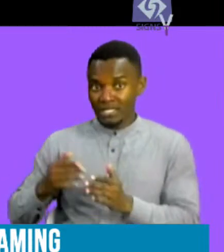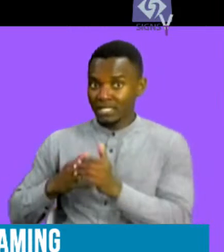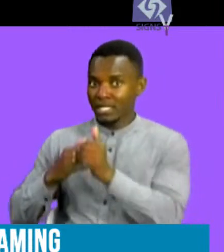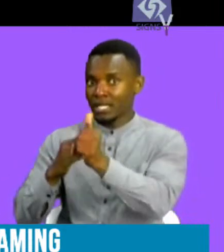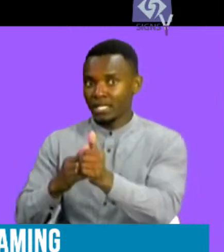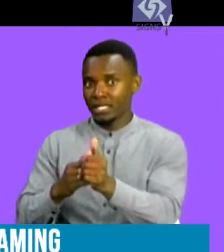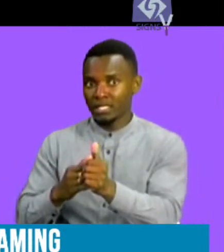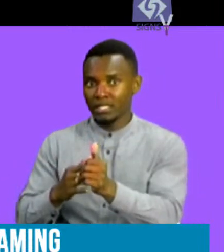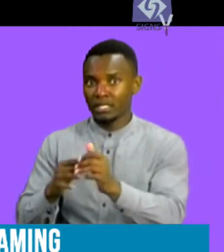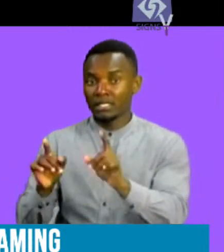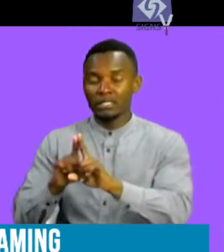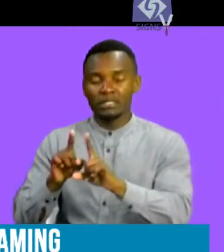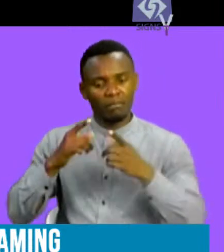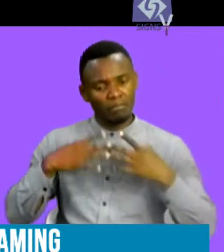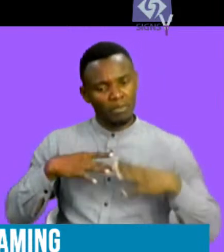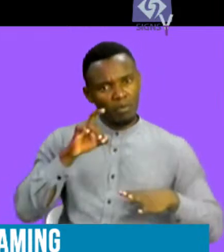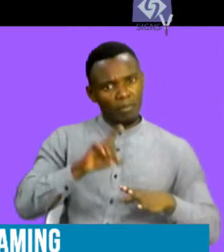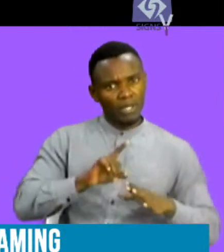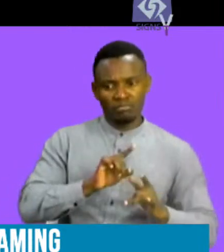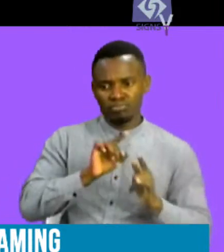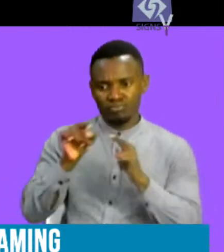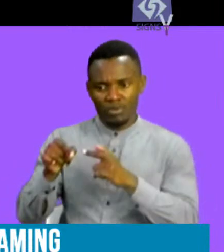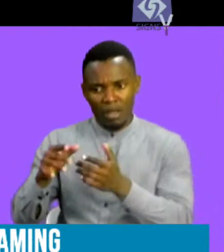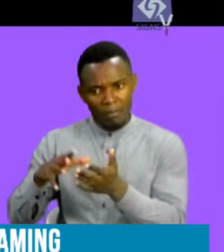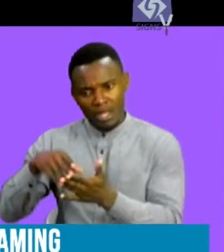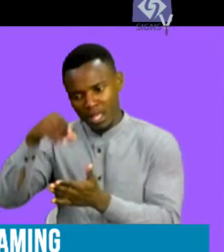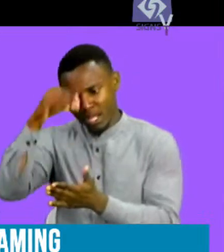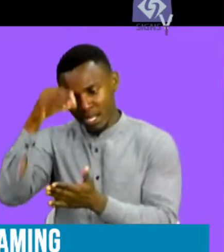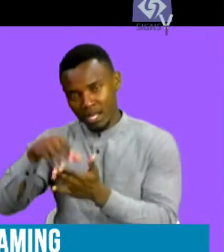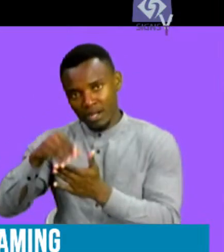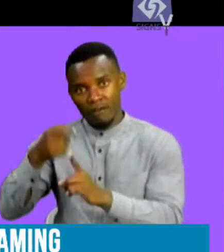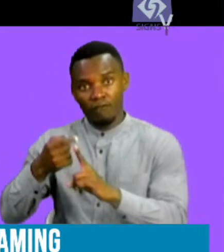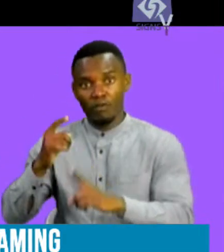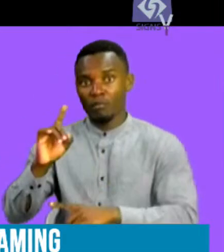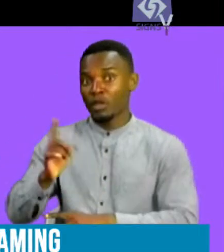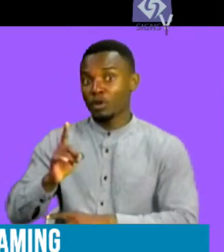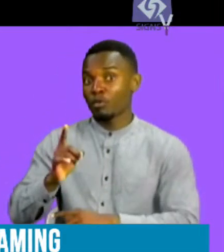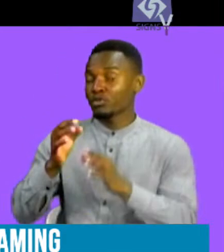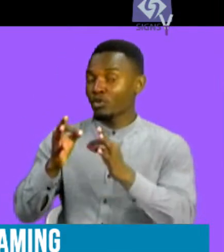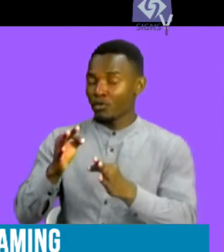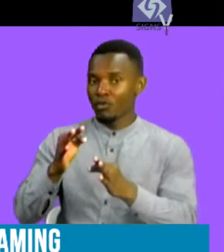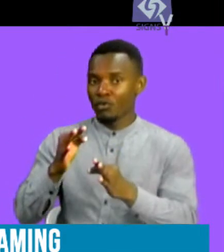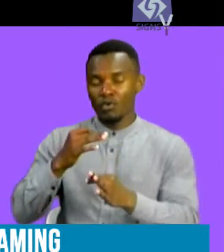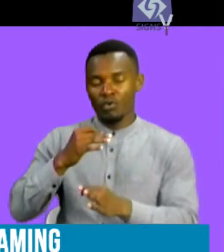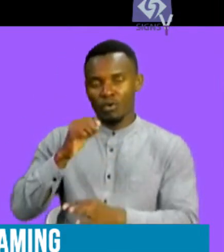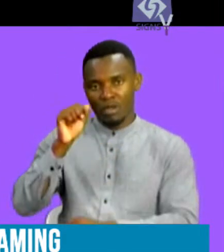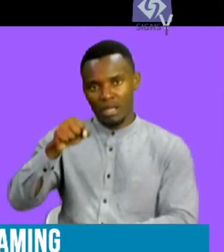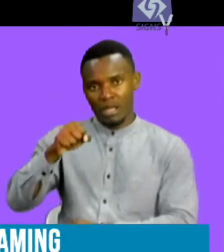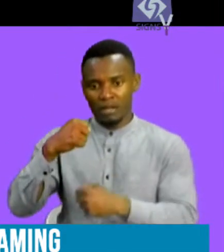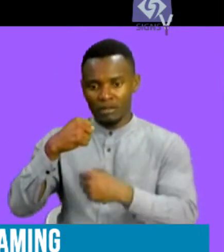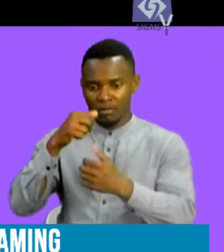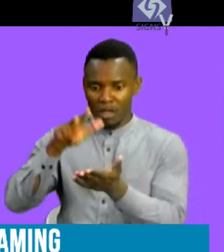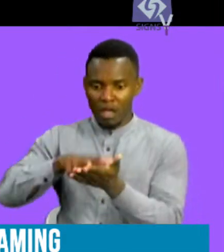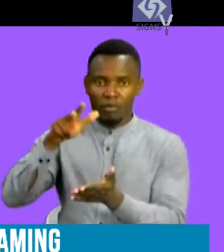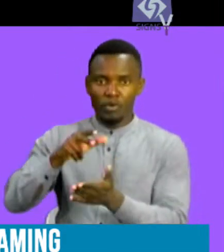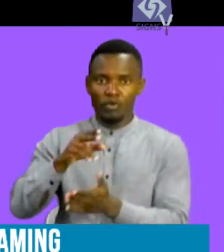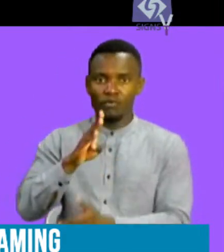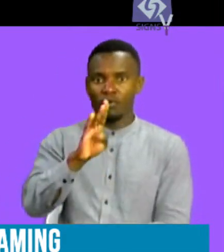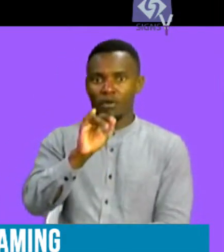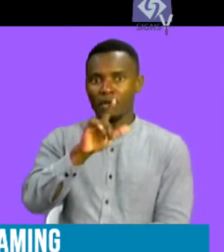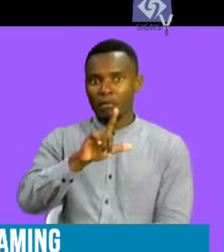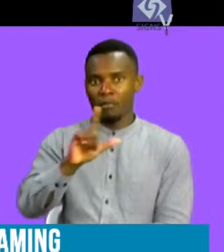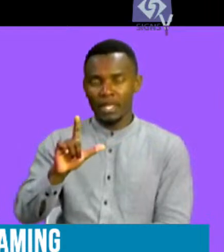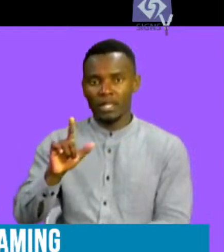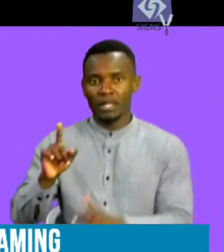People must come and benchmark in Nairobi. So if we can be able to pass that, have the board constituted and have already the fund